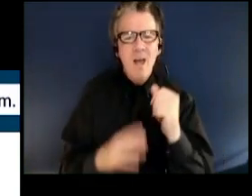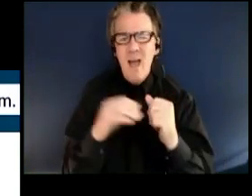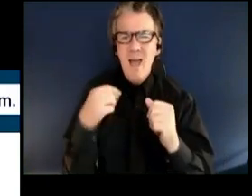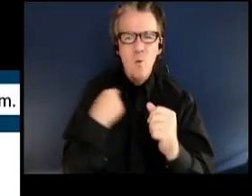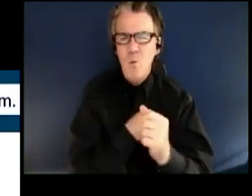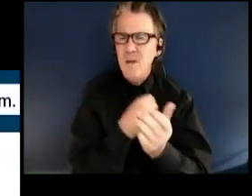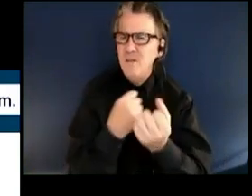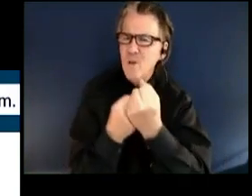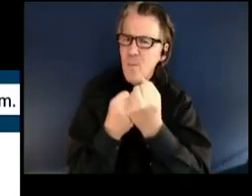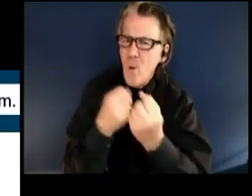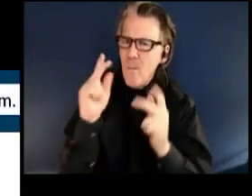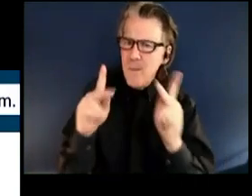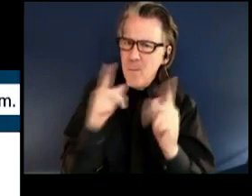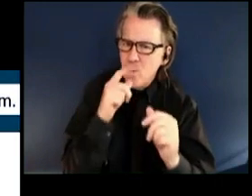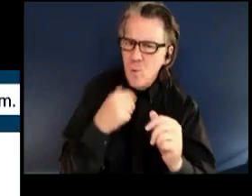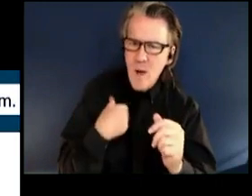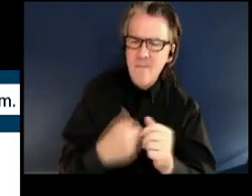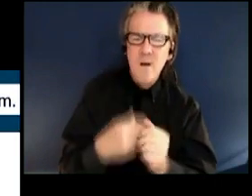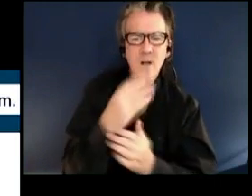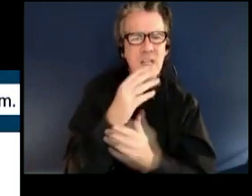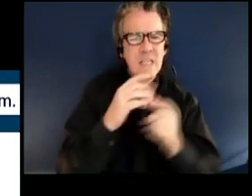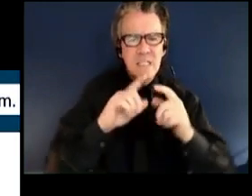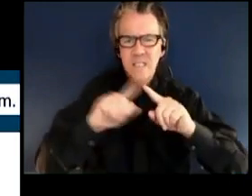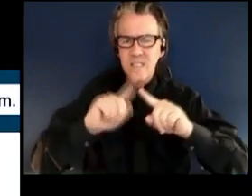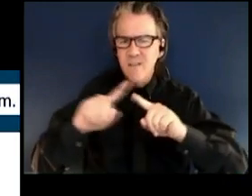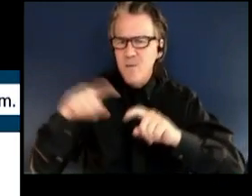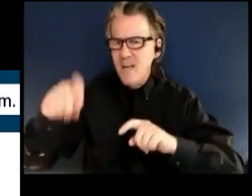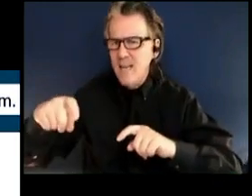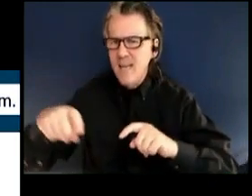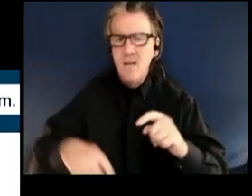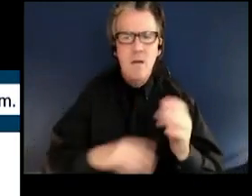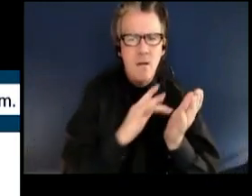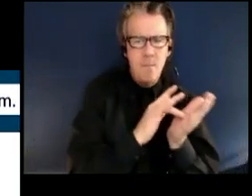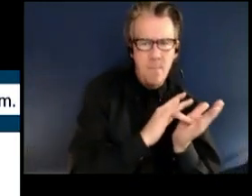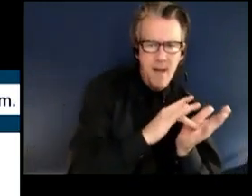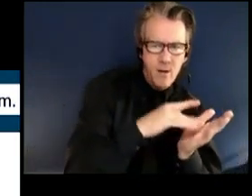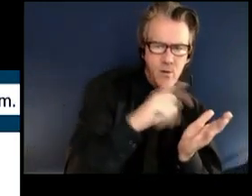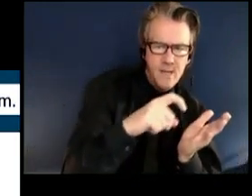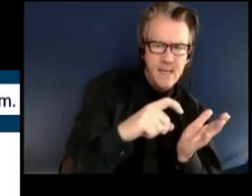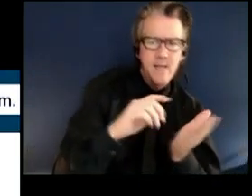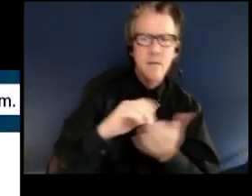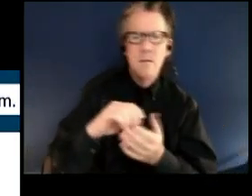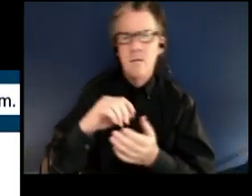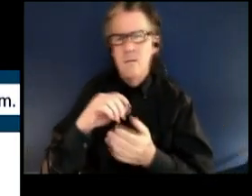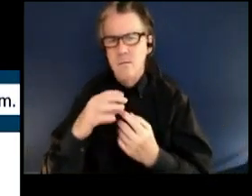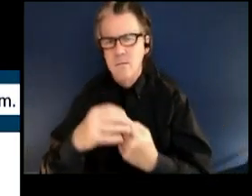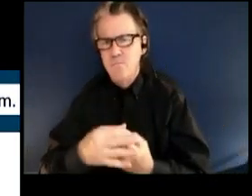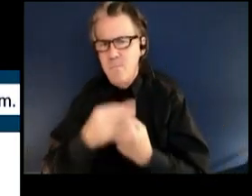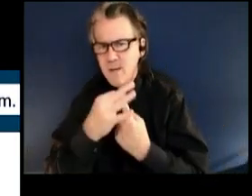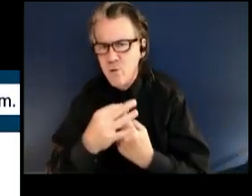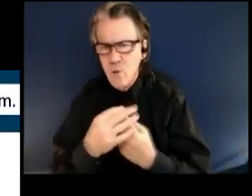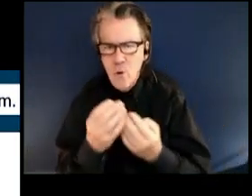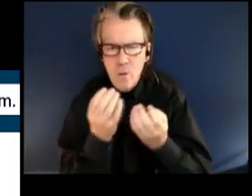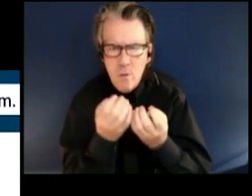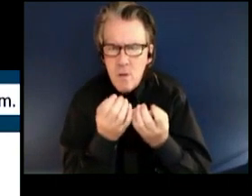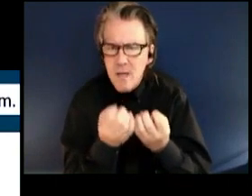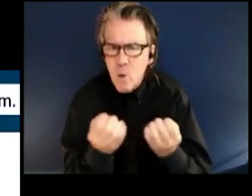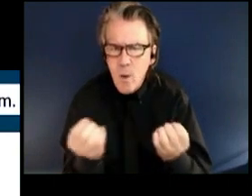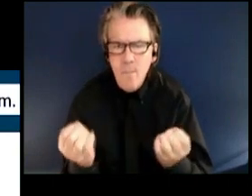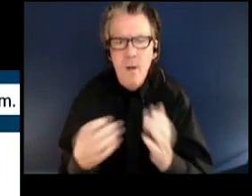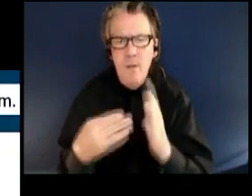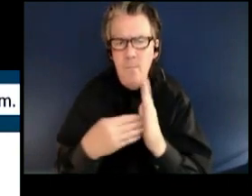and aging needs. This includes partnering with the California Foundation for Independent Living Centers. They provide portable